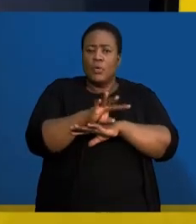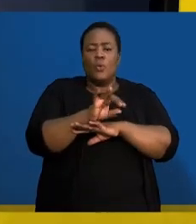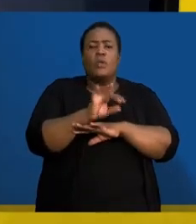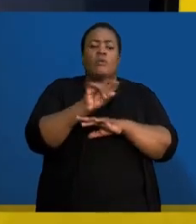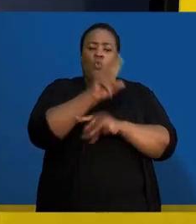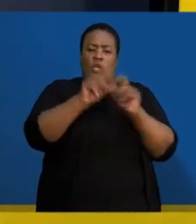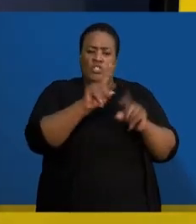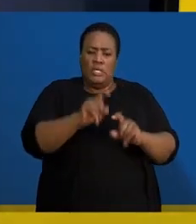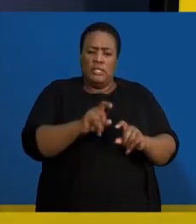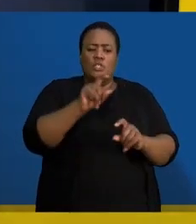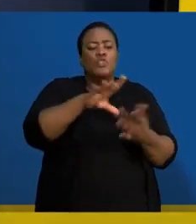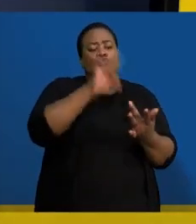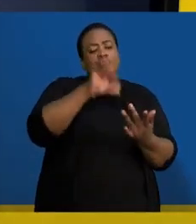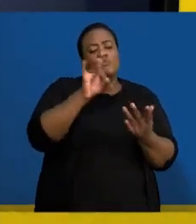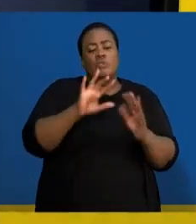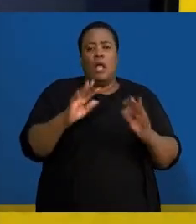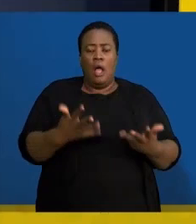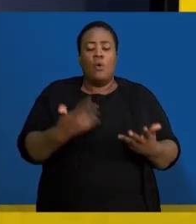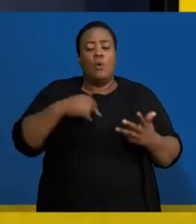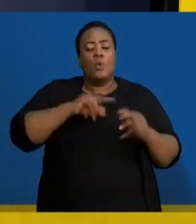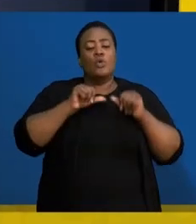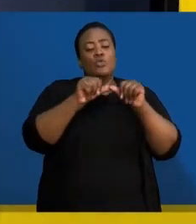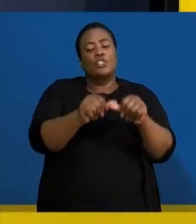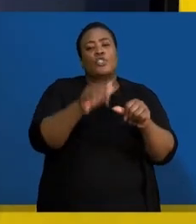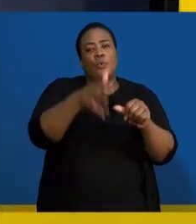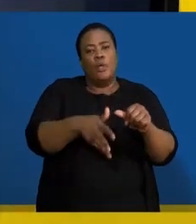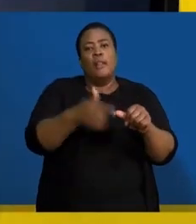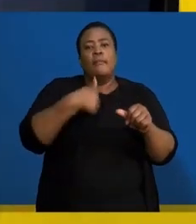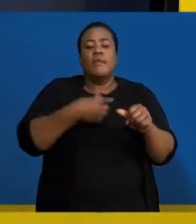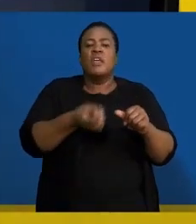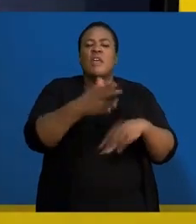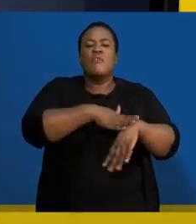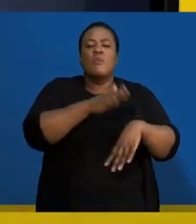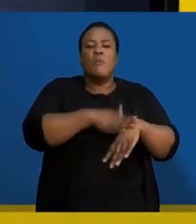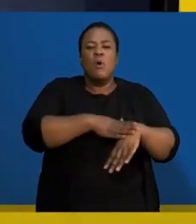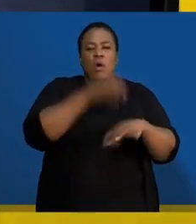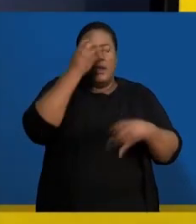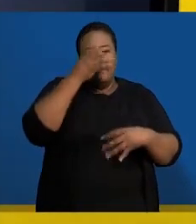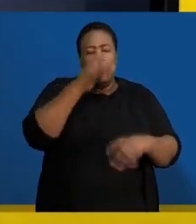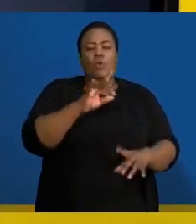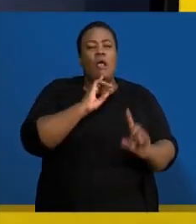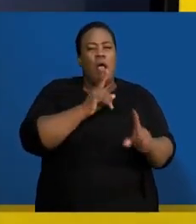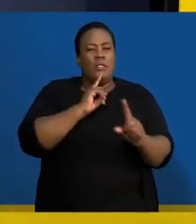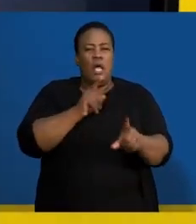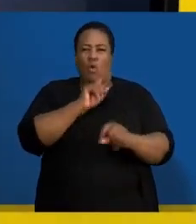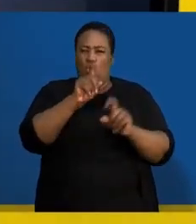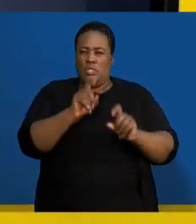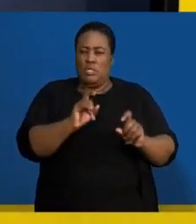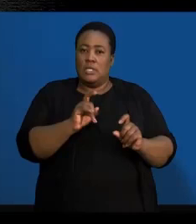your history exam. So we're going to carry on. I'm going to give you more tips on how to answer questions in your